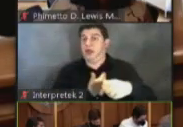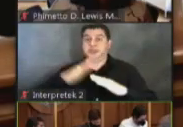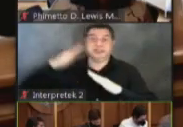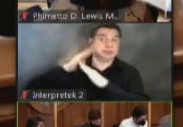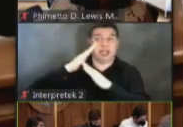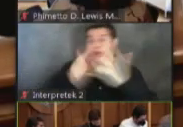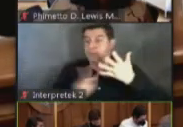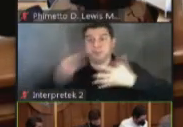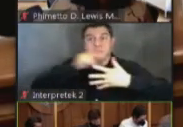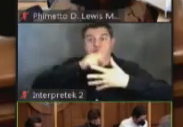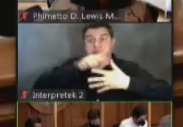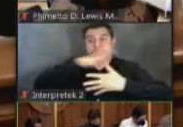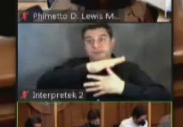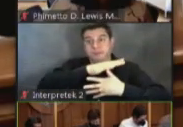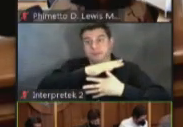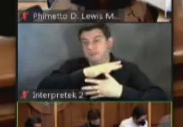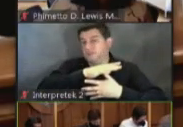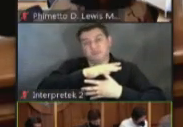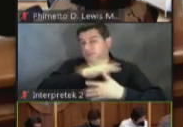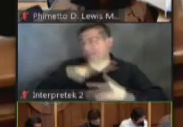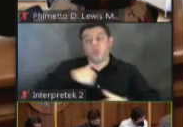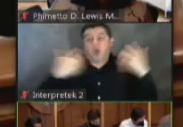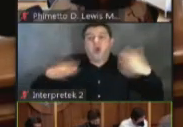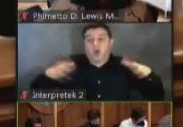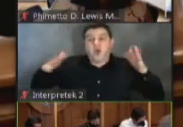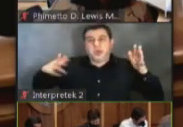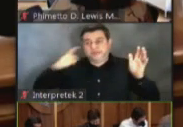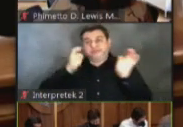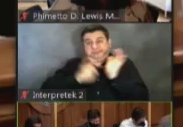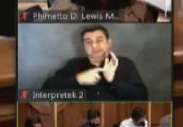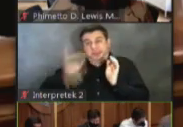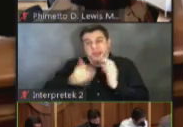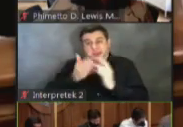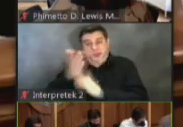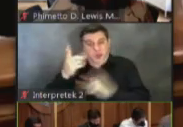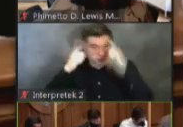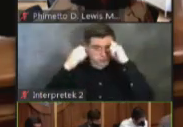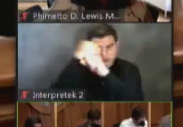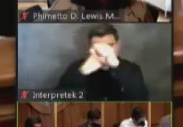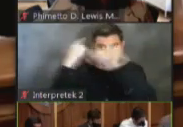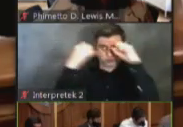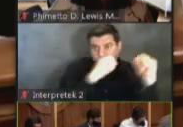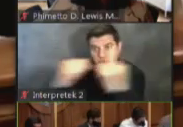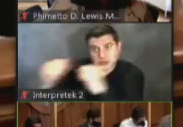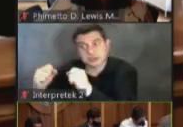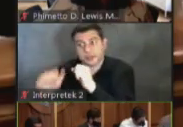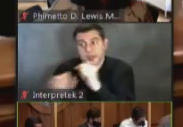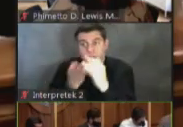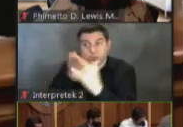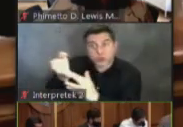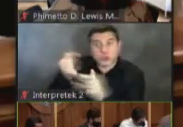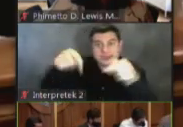strategic planning process, as many of us individually have said over and over and over. And so we've just got to keep